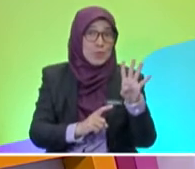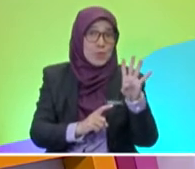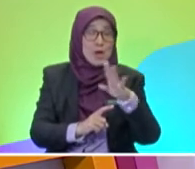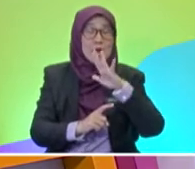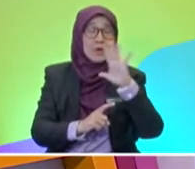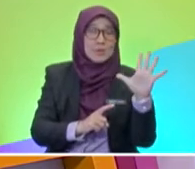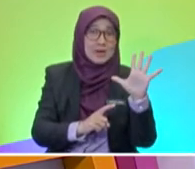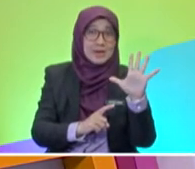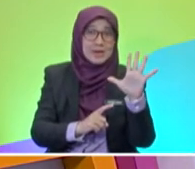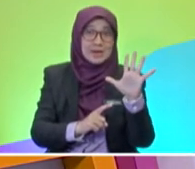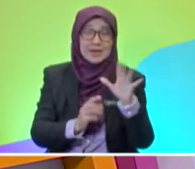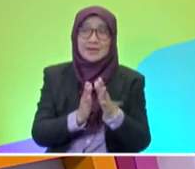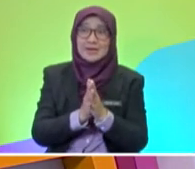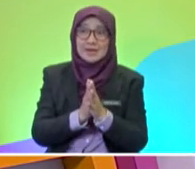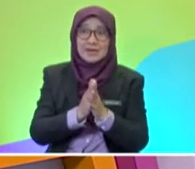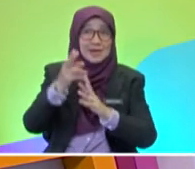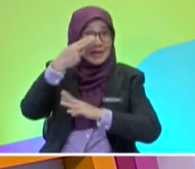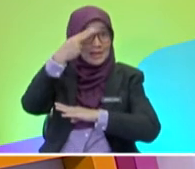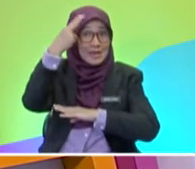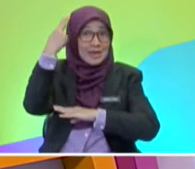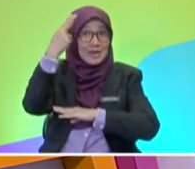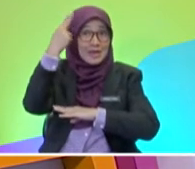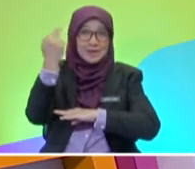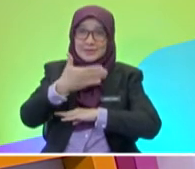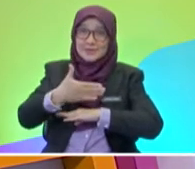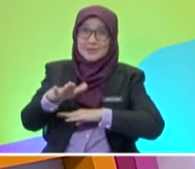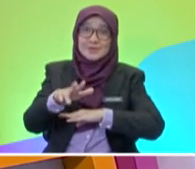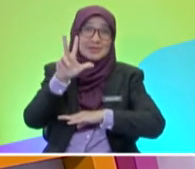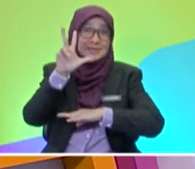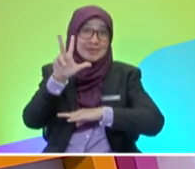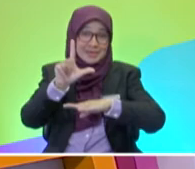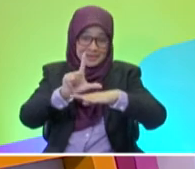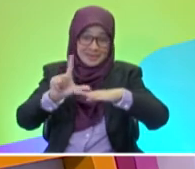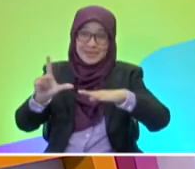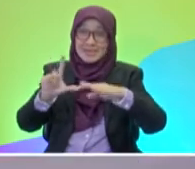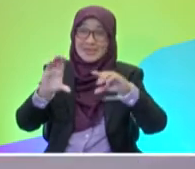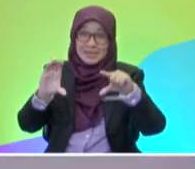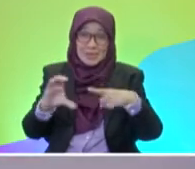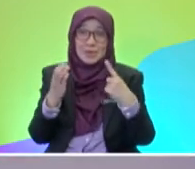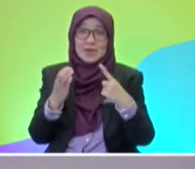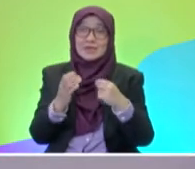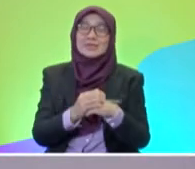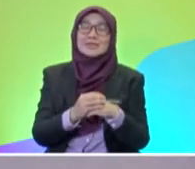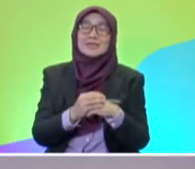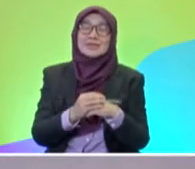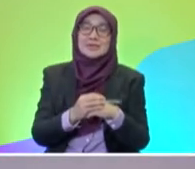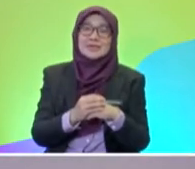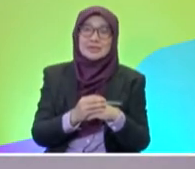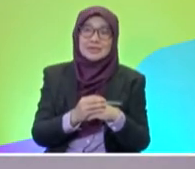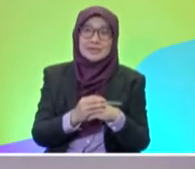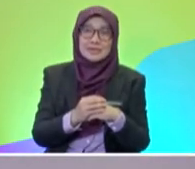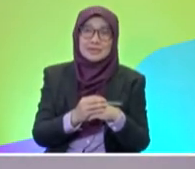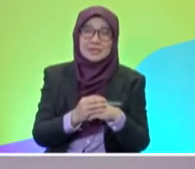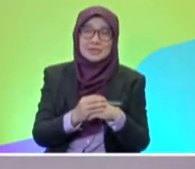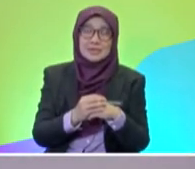One, two, three, four, five. I've already cut three lines, Teacher Rahma. You're fast. Yes, and I'm very cautious here. I keep my fingers away from